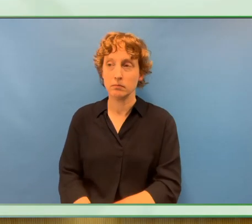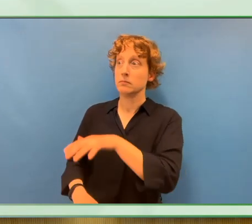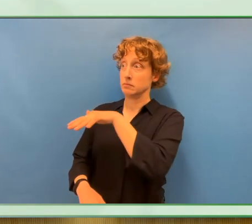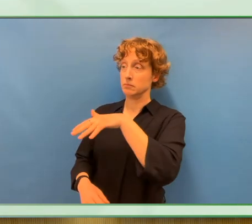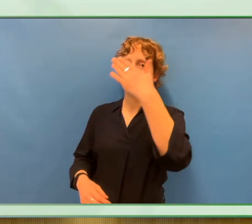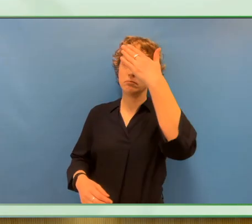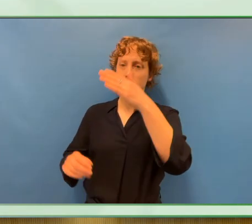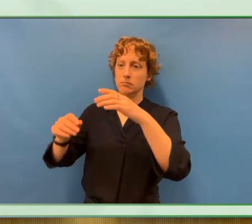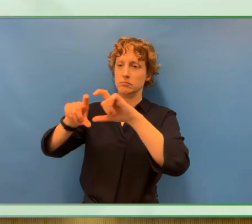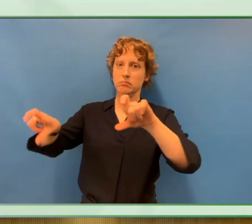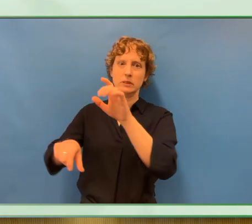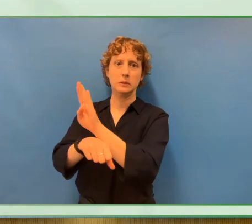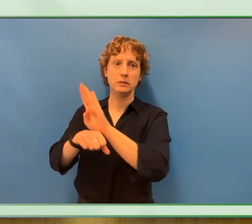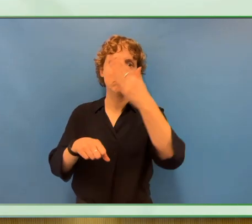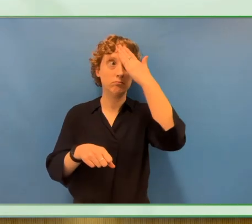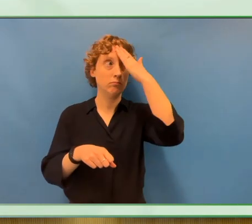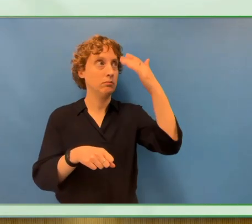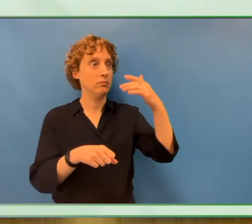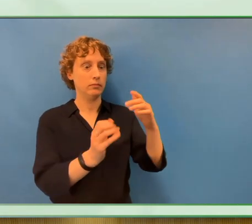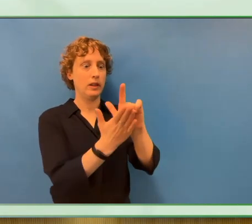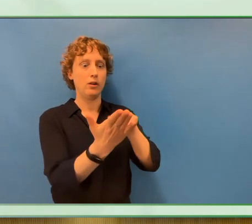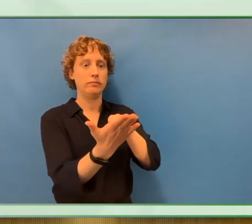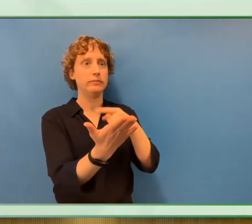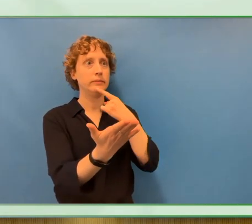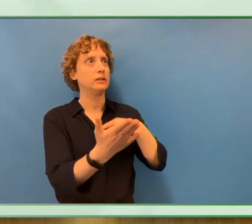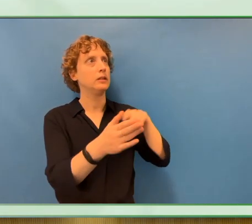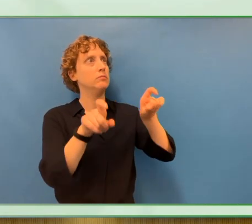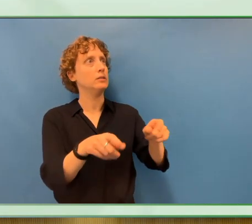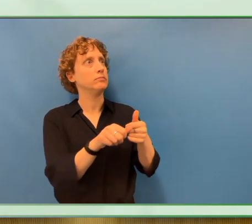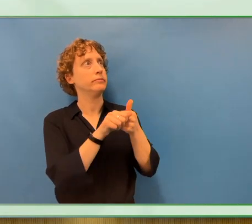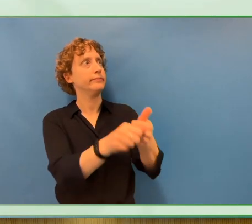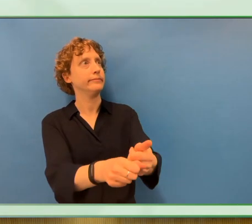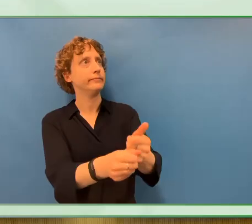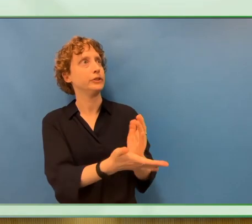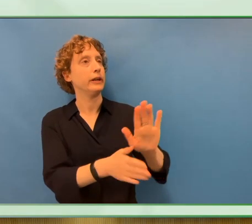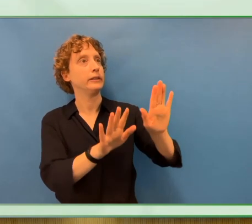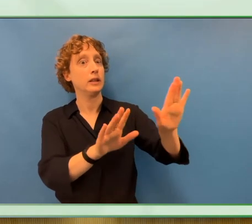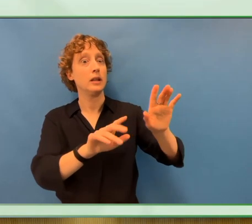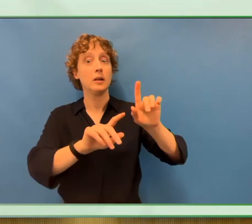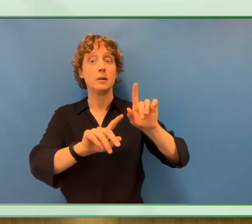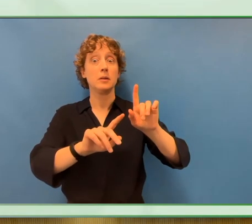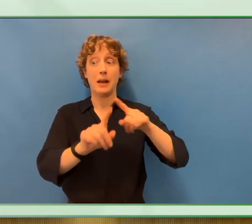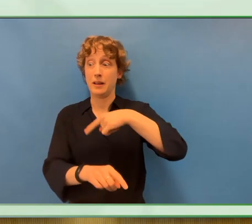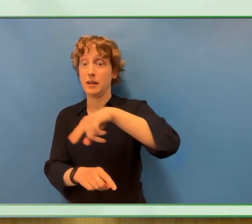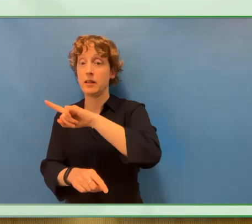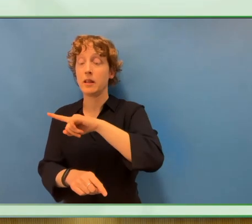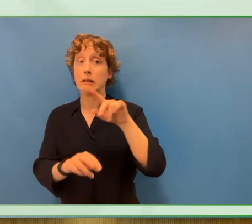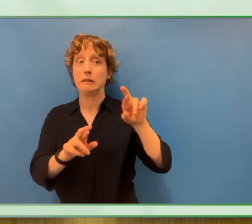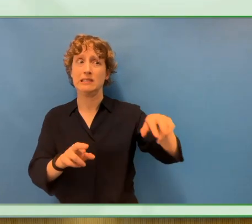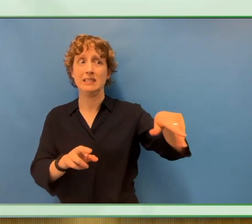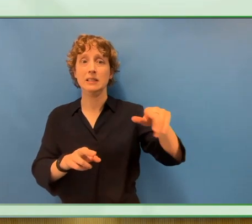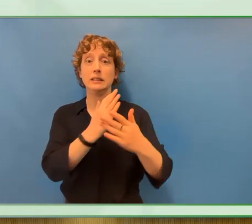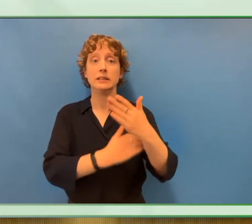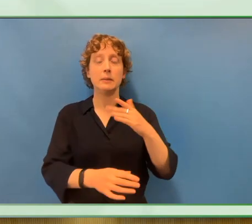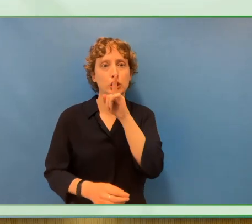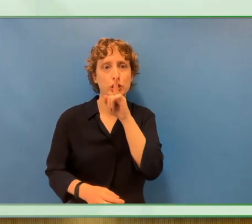to adhere to disabled people's rights. However, they are hoping that they do not know about it and that they do not complain. So my